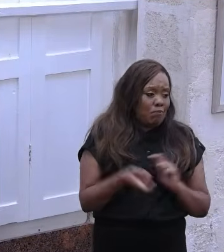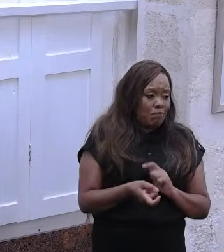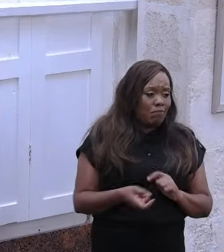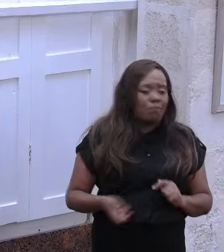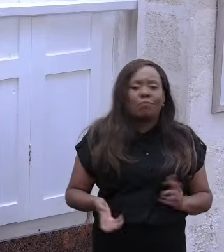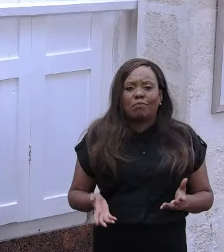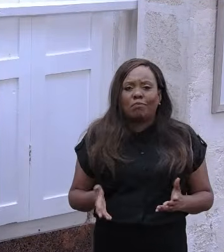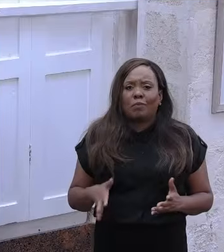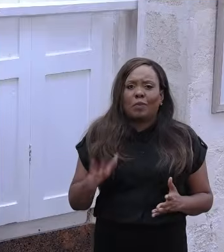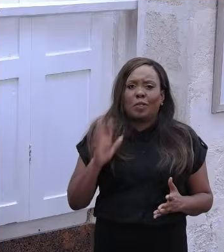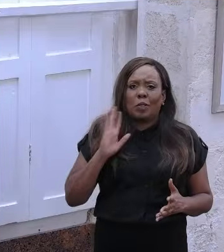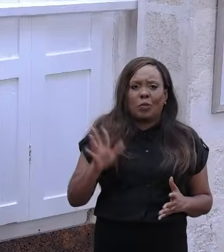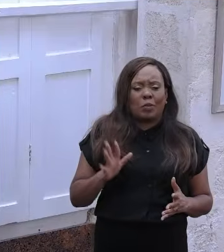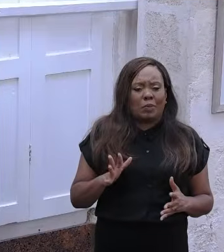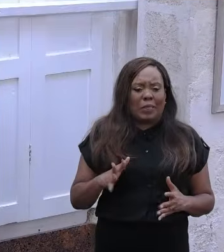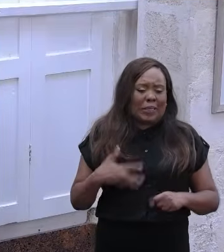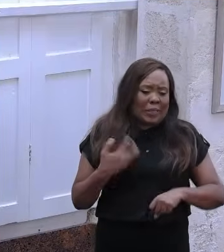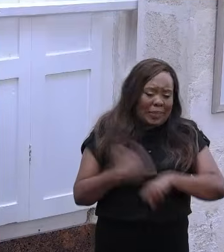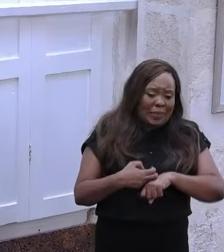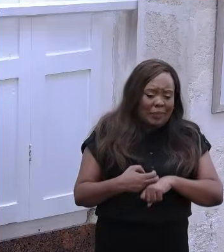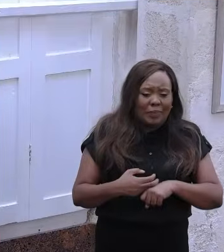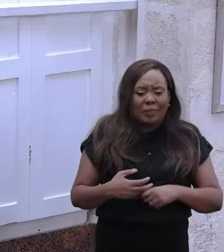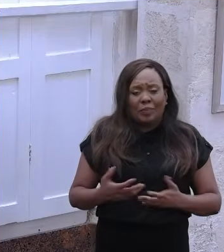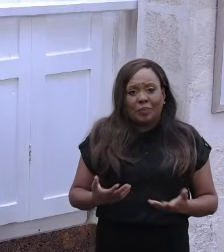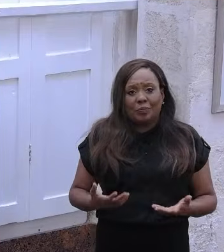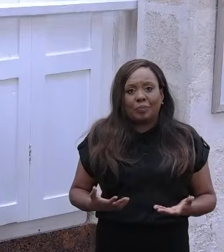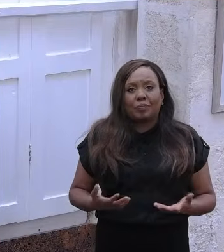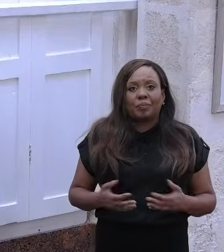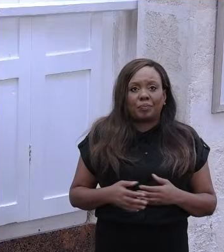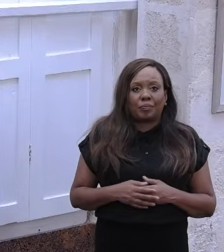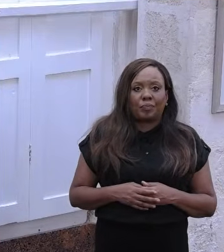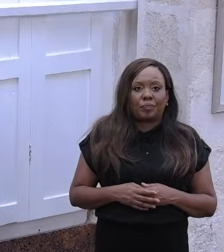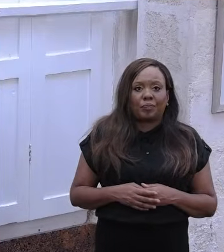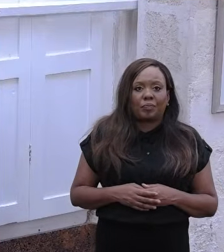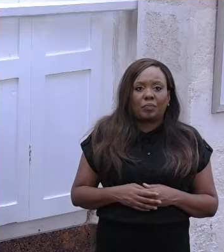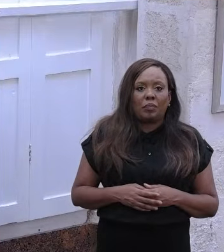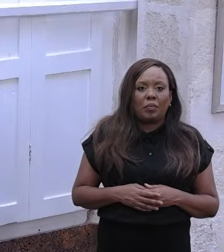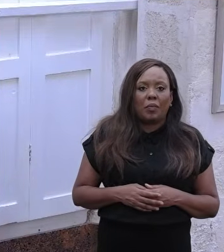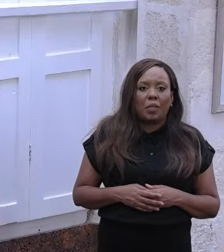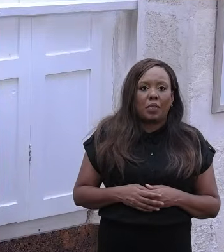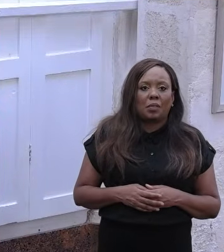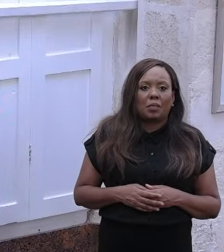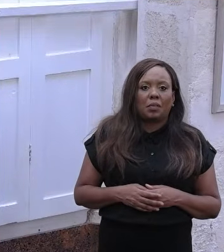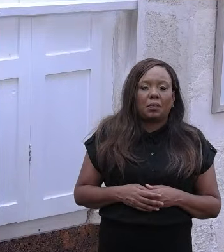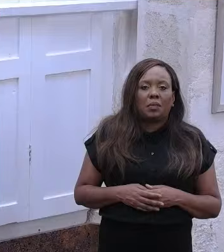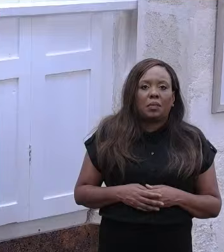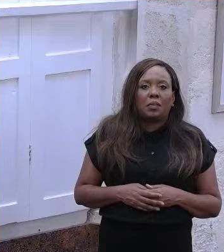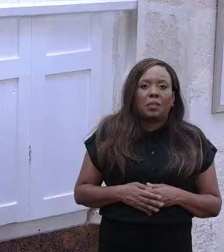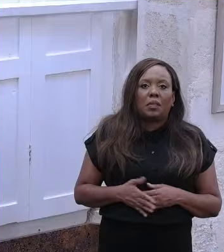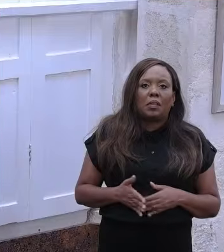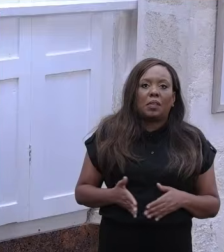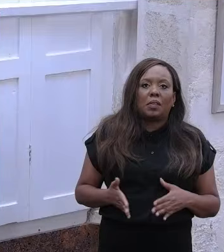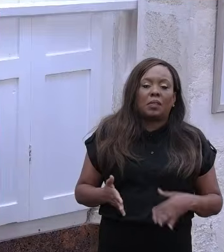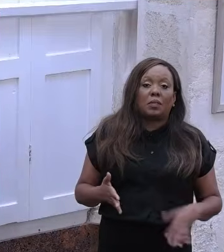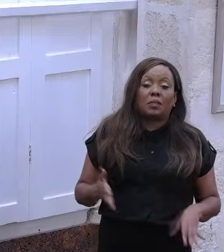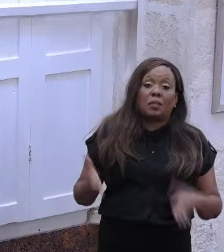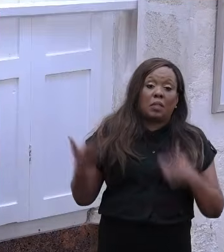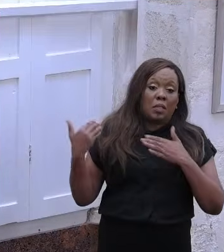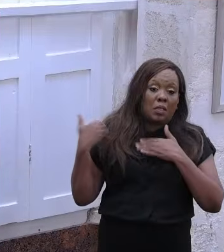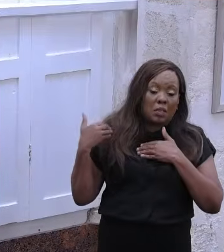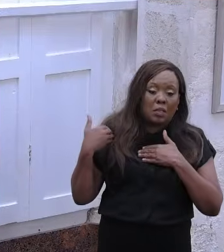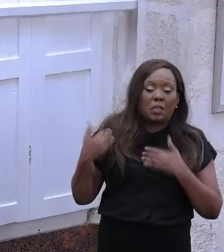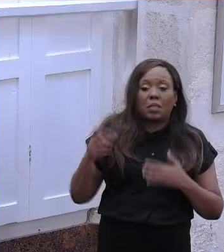to be some dislocation. What a responsible government does, you cannot go back to the past and hold